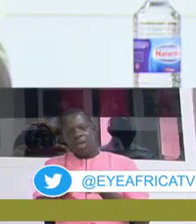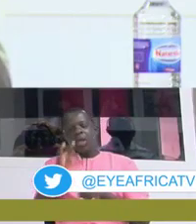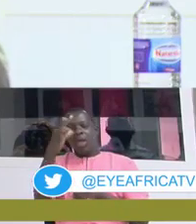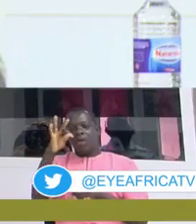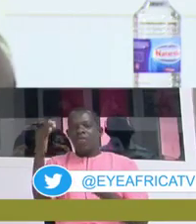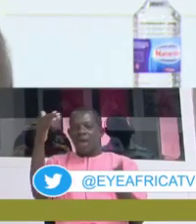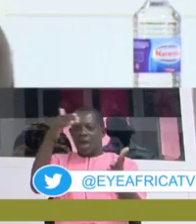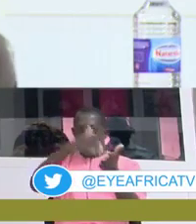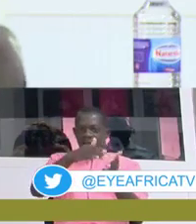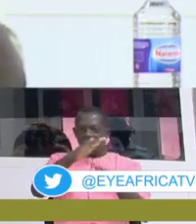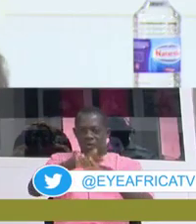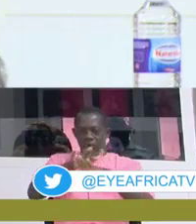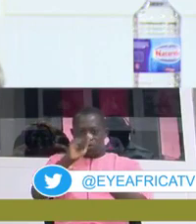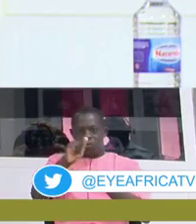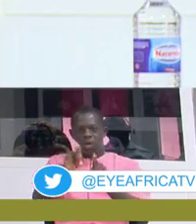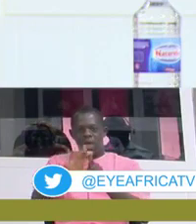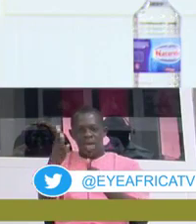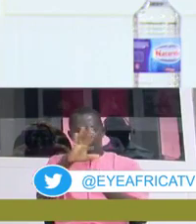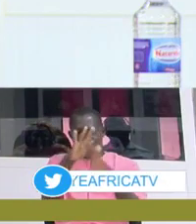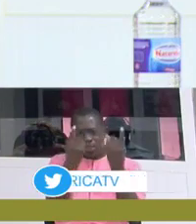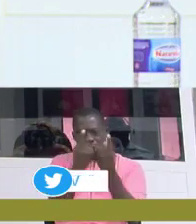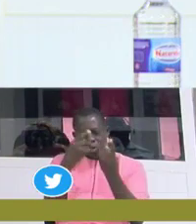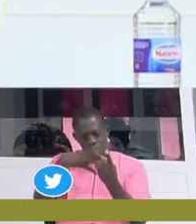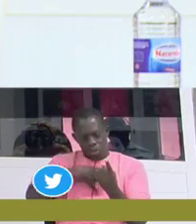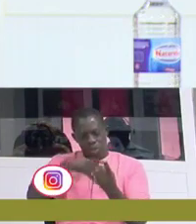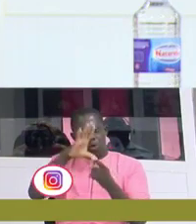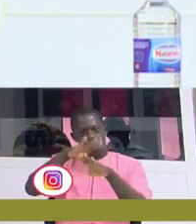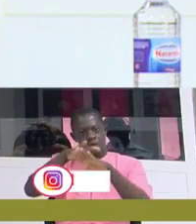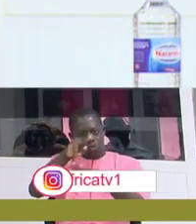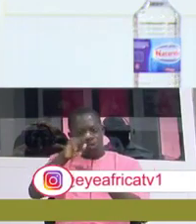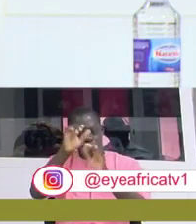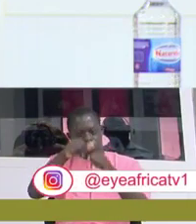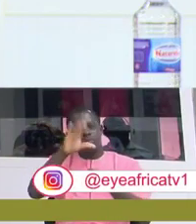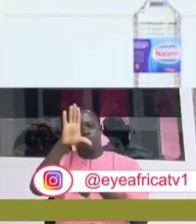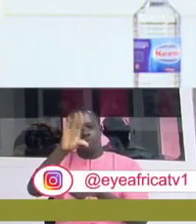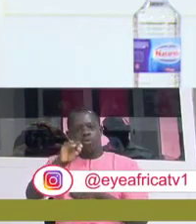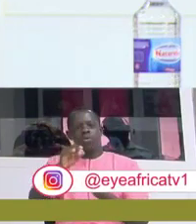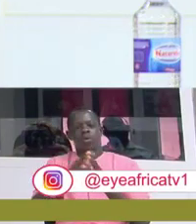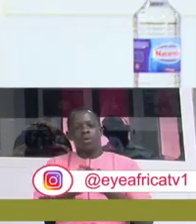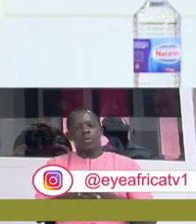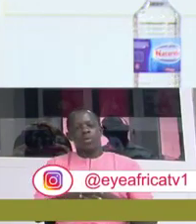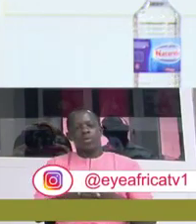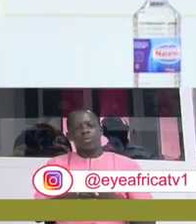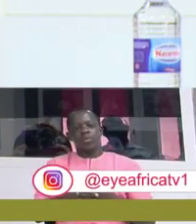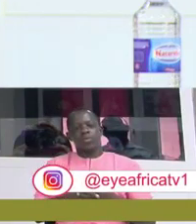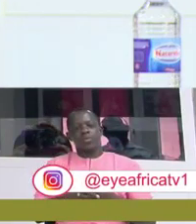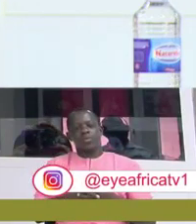So that even when he comes to you, whatever he wants to do to you, he will be able to do. I